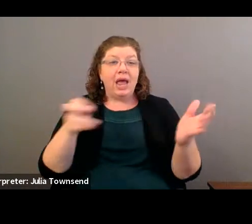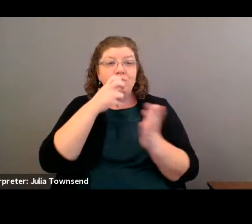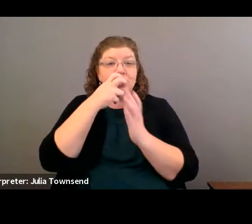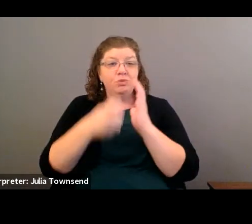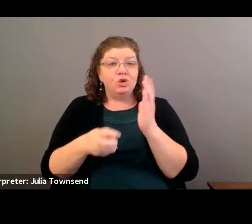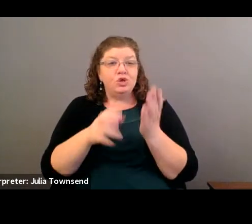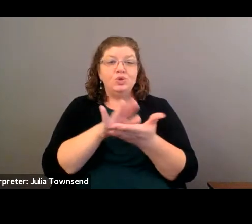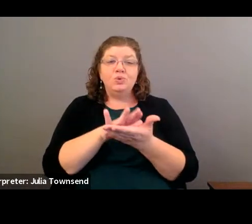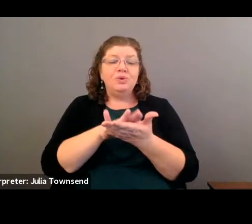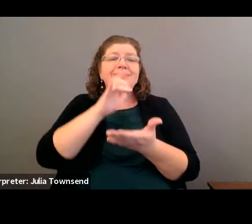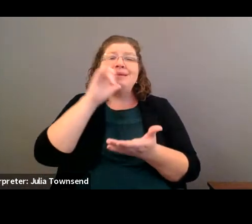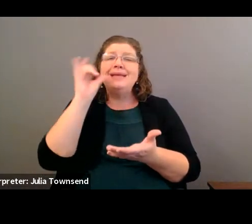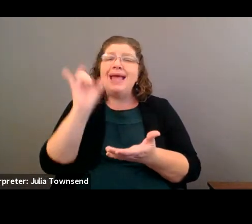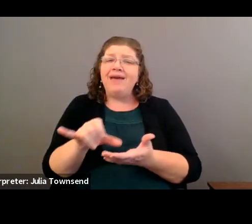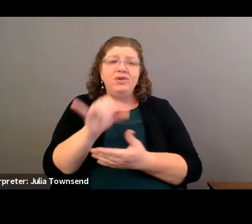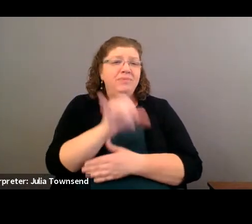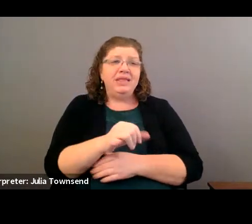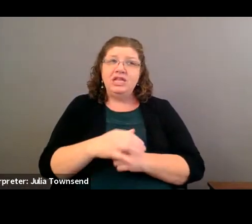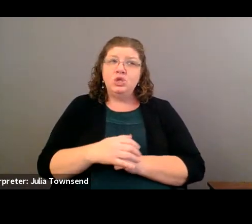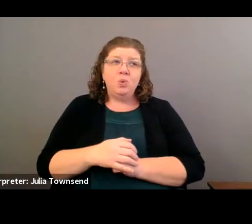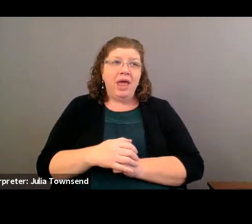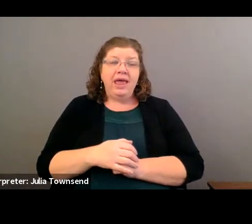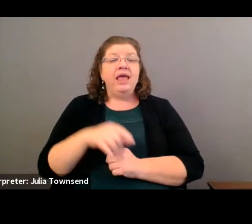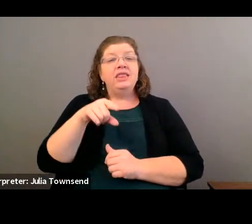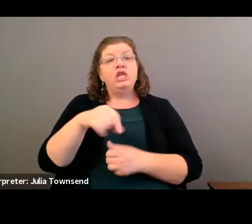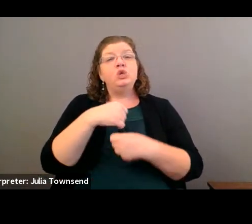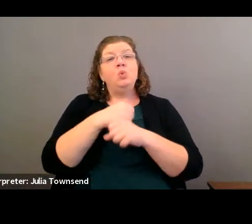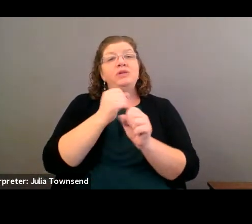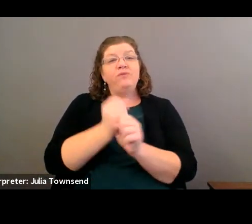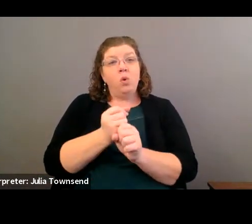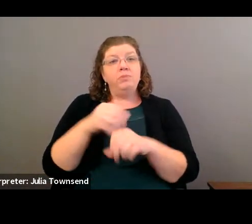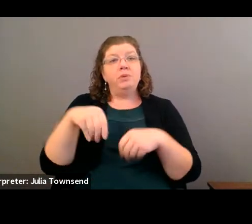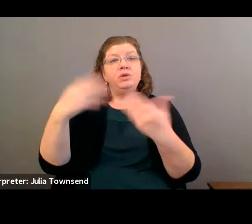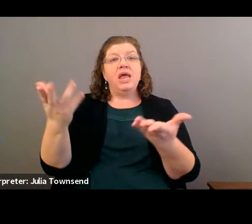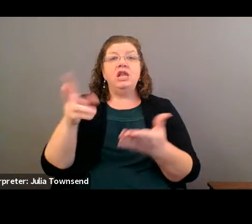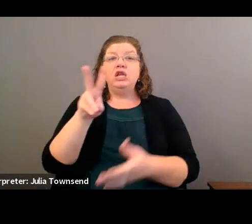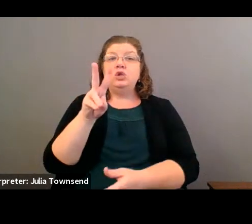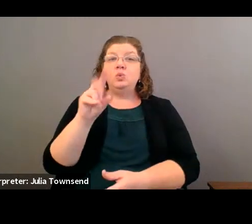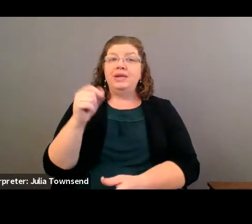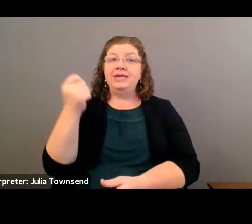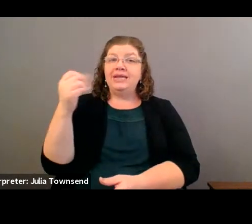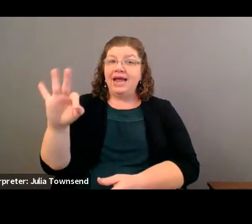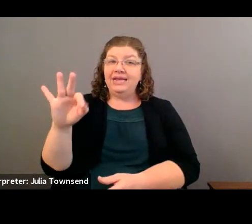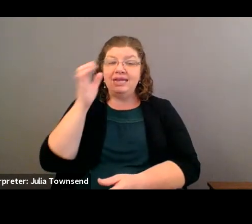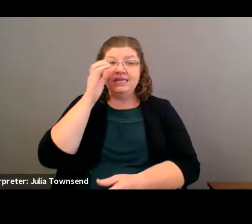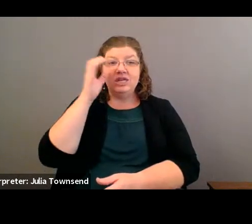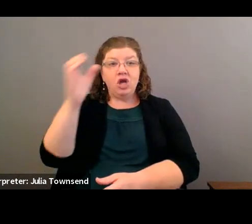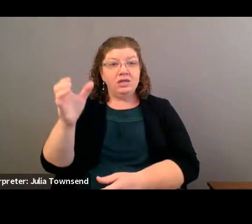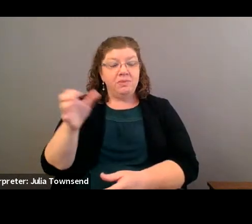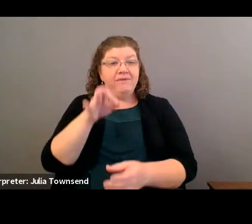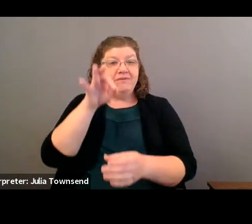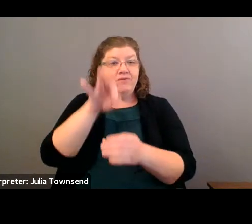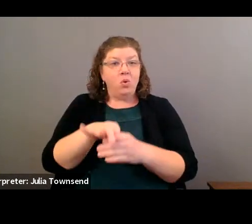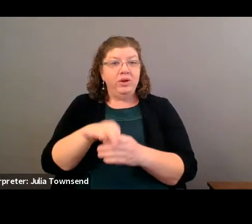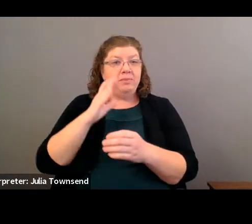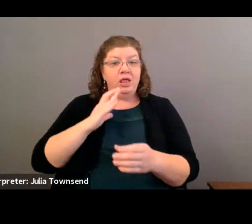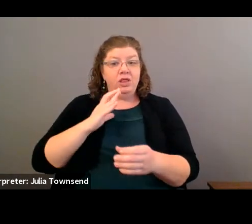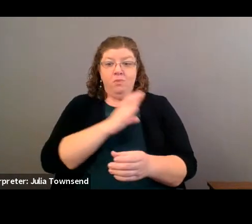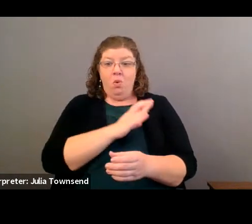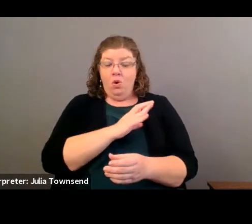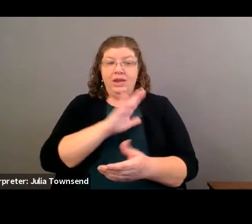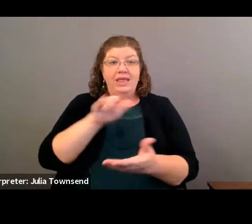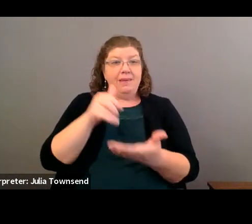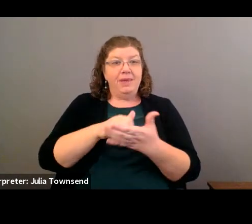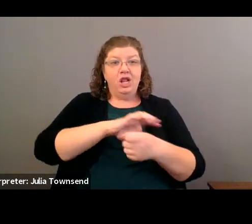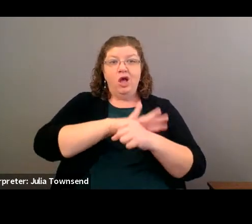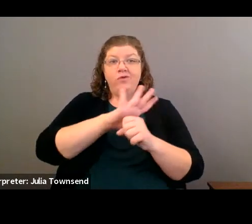have to be this way. This was formed and presented in 2019 as a concept and then voted in by this board in the middle of COVID